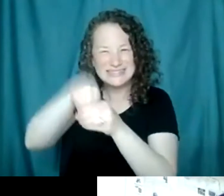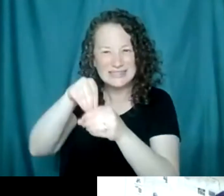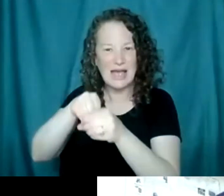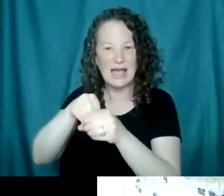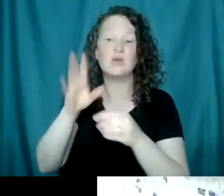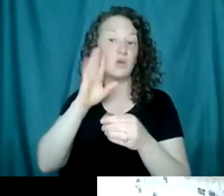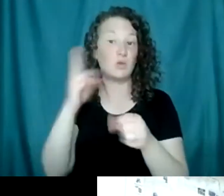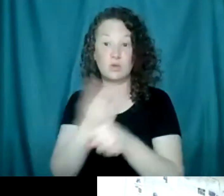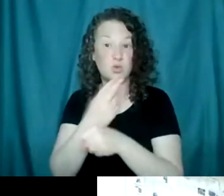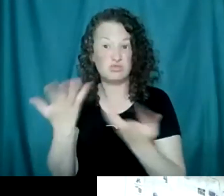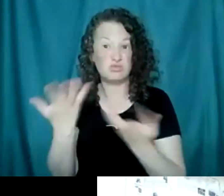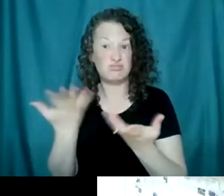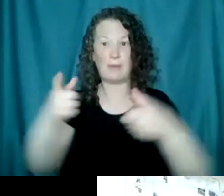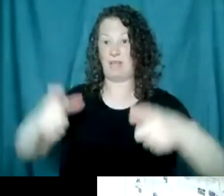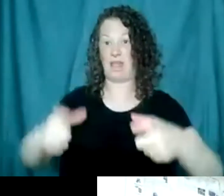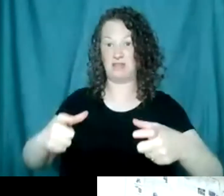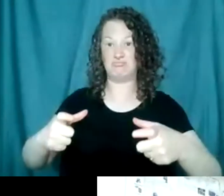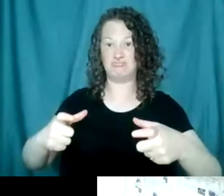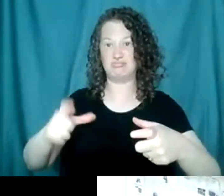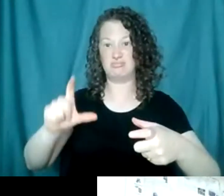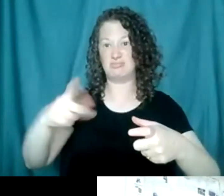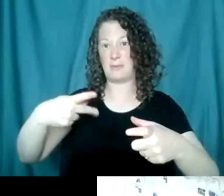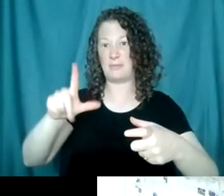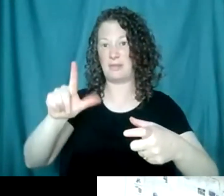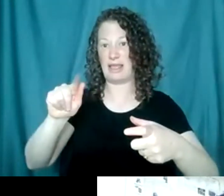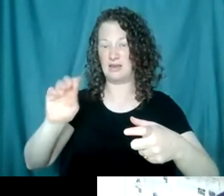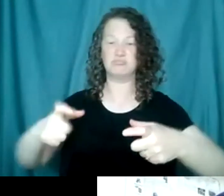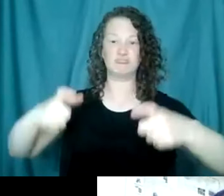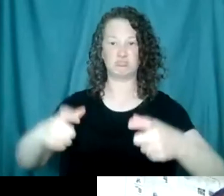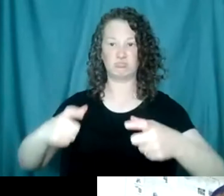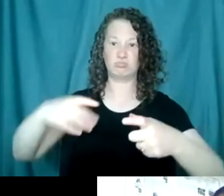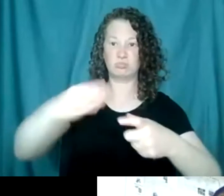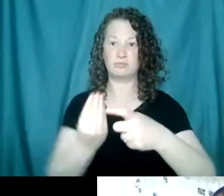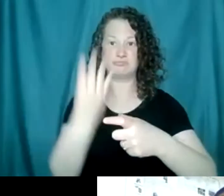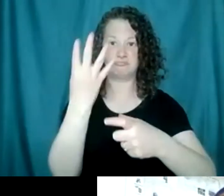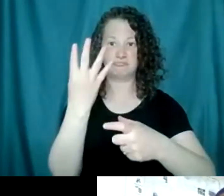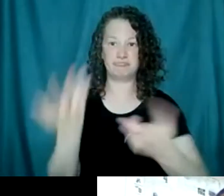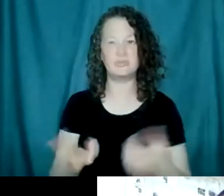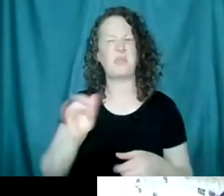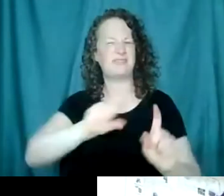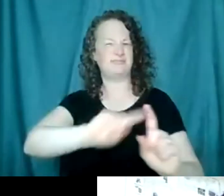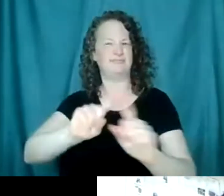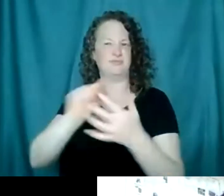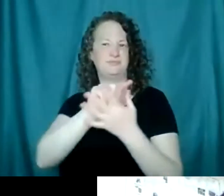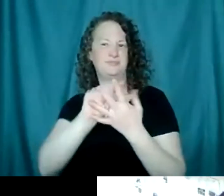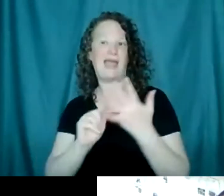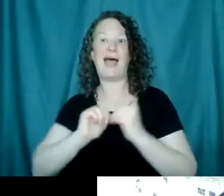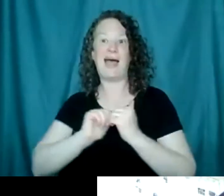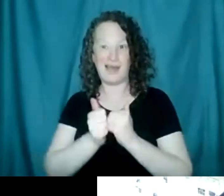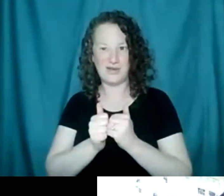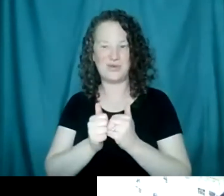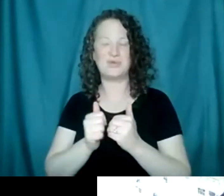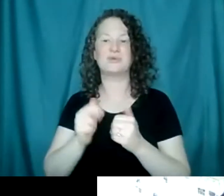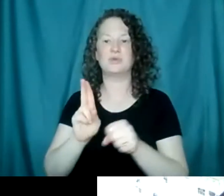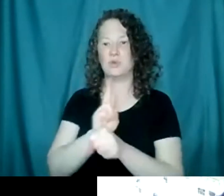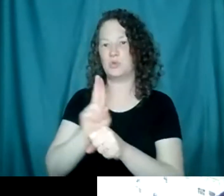plate of some kind that holds it in place. So those are a few different things about how plants